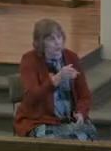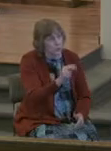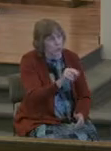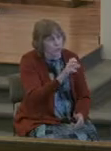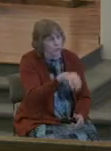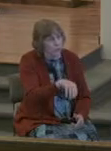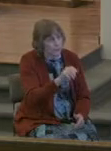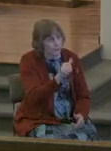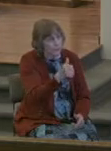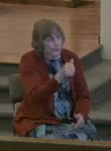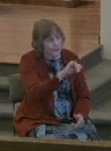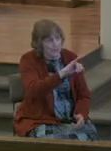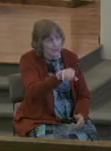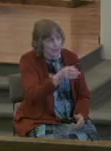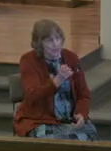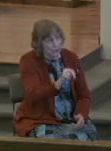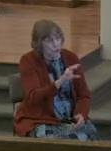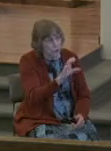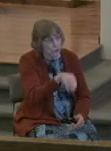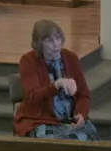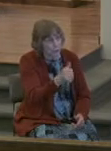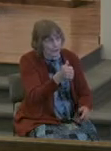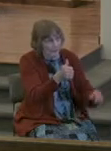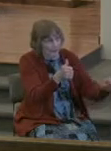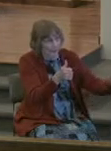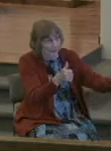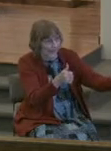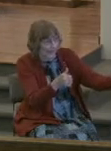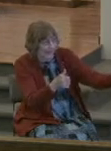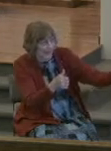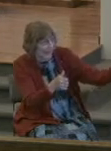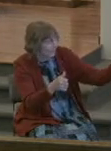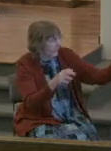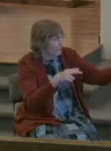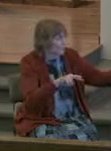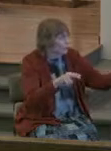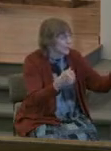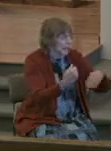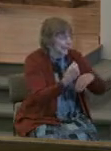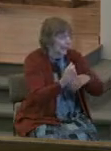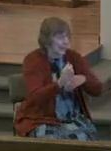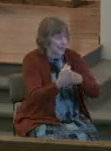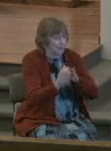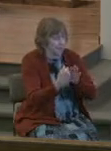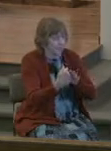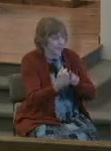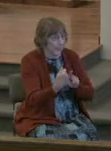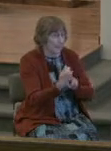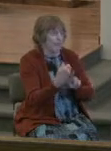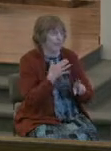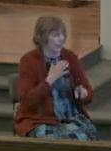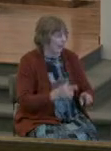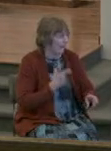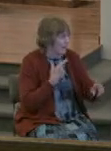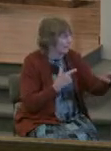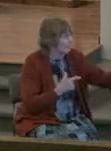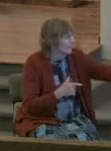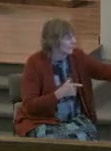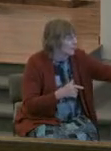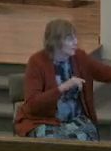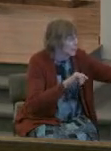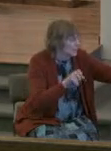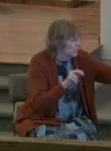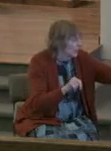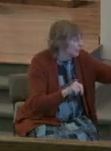John chapter 10 and verse 10, we're going to read a verse that's had an impact in my life. And while you're turning, I just want to make one